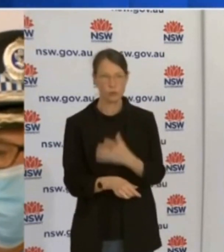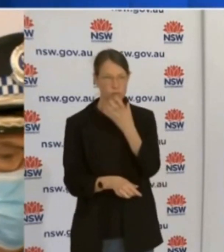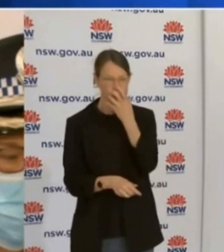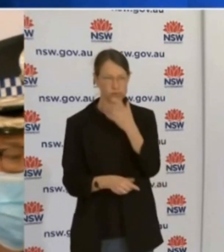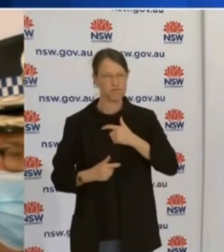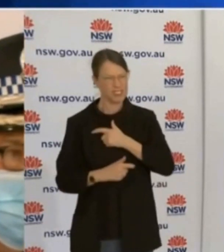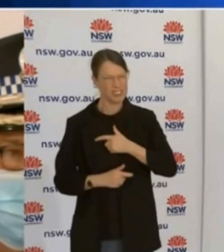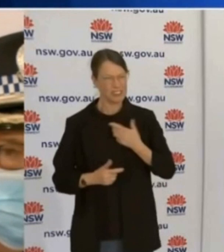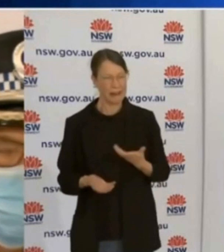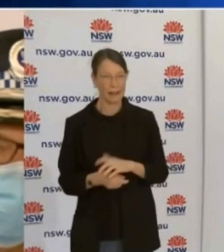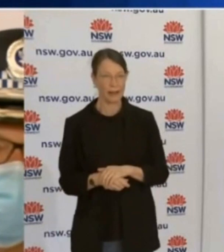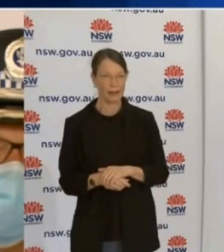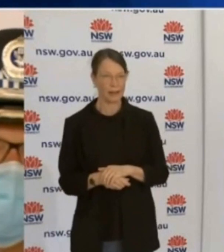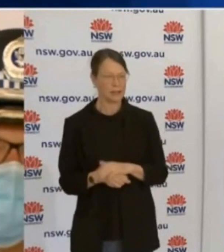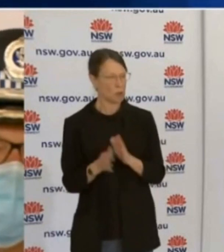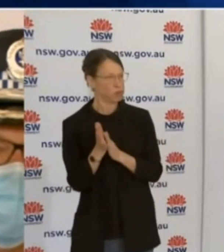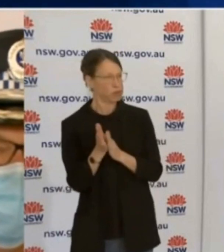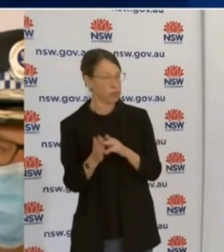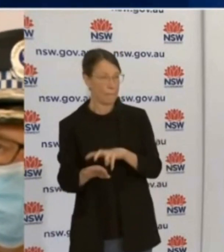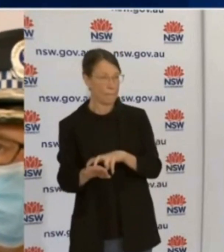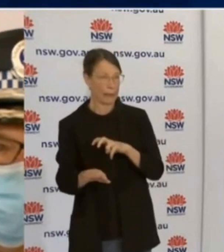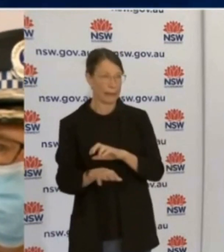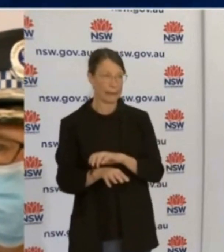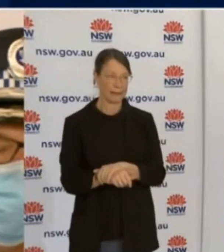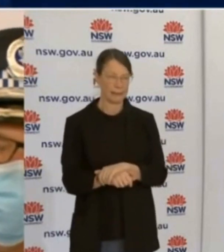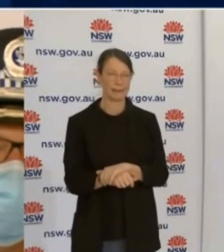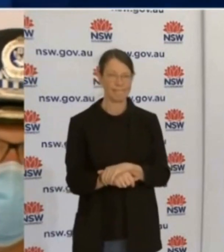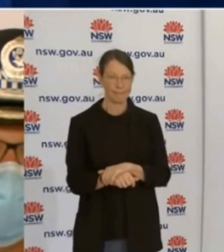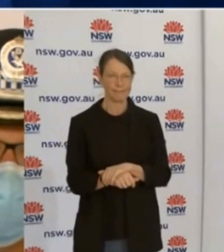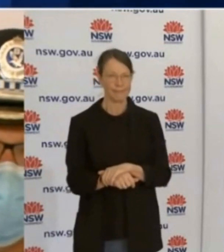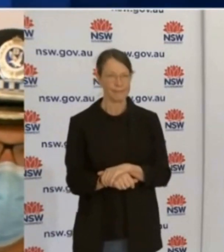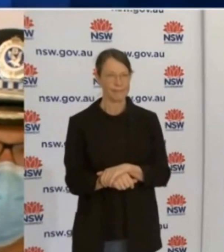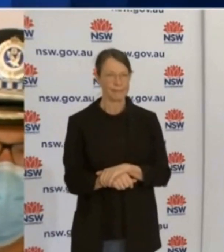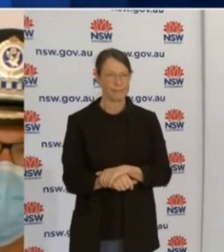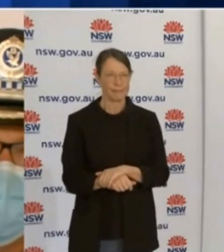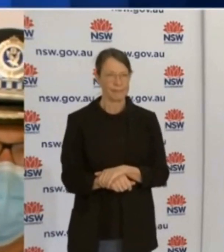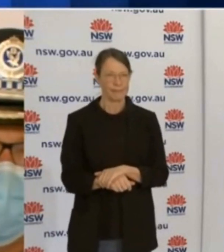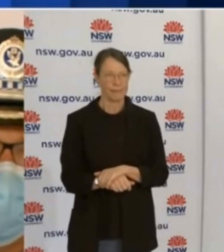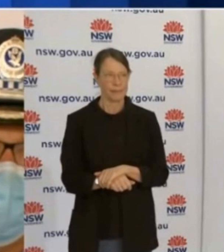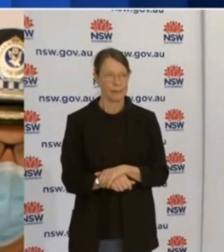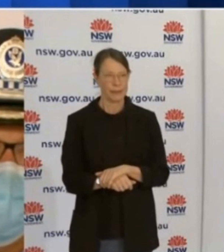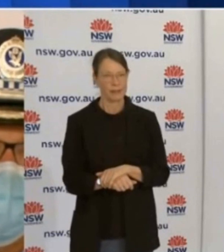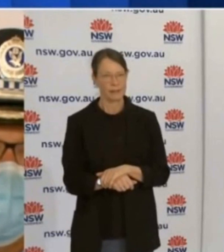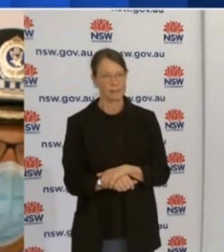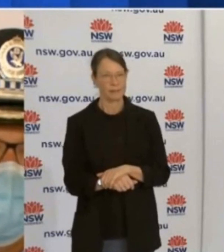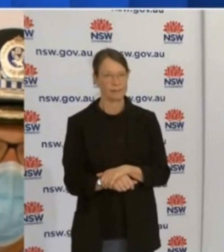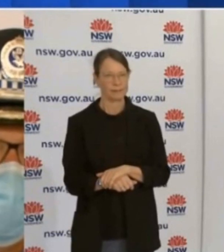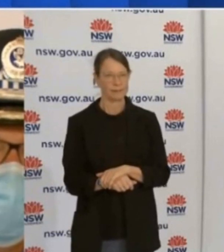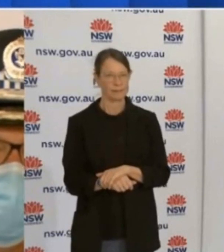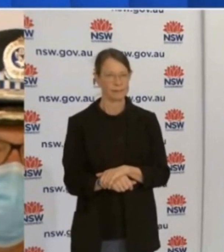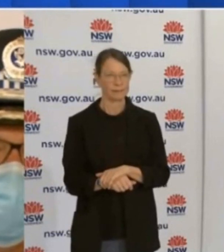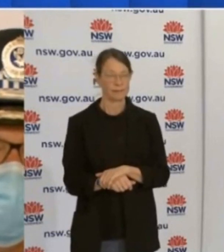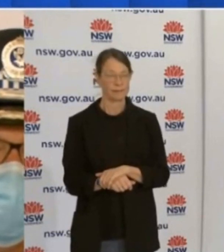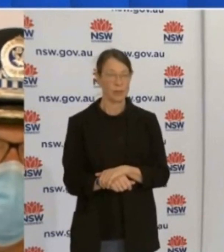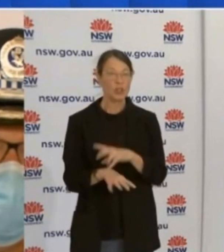think the police are doing an amazing job. They do have, for example, a